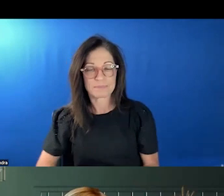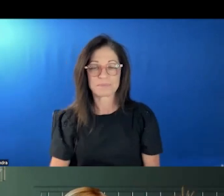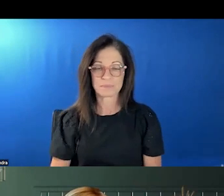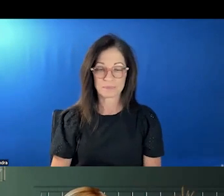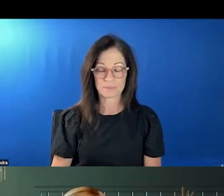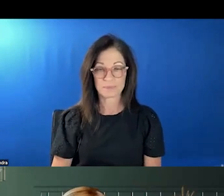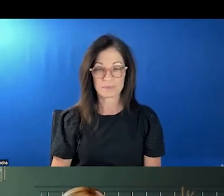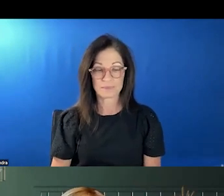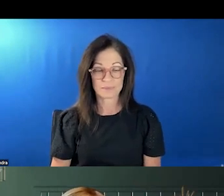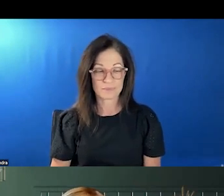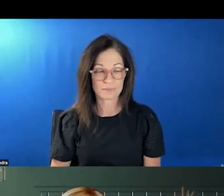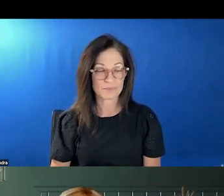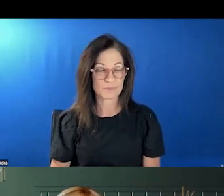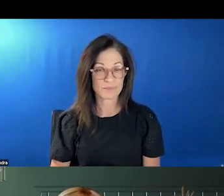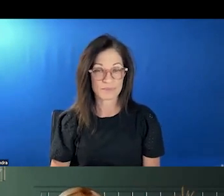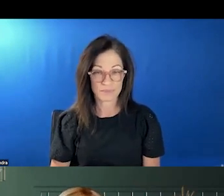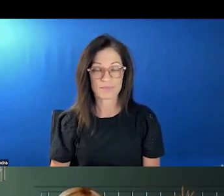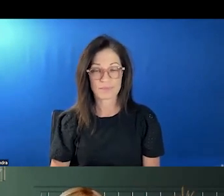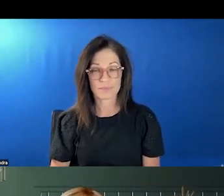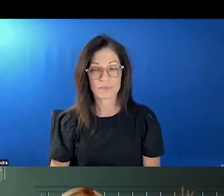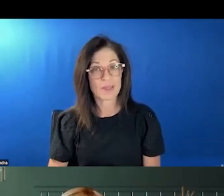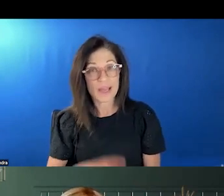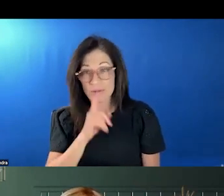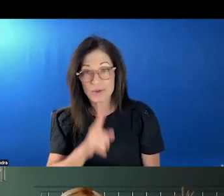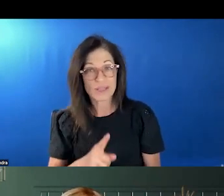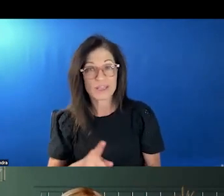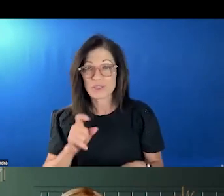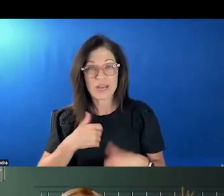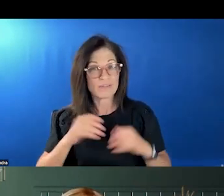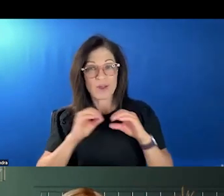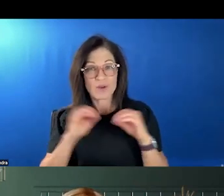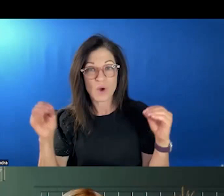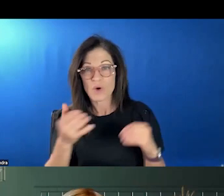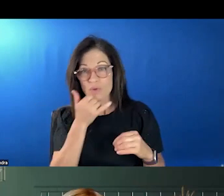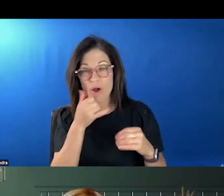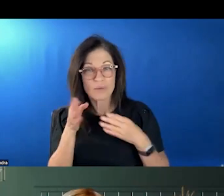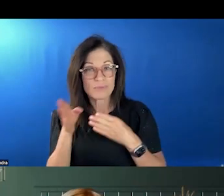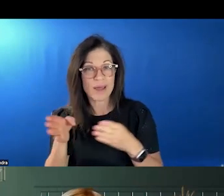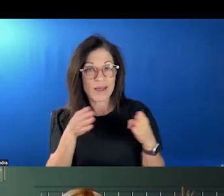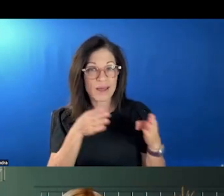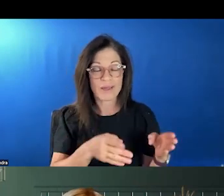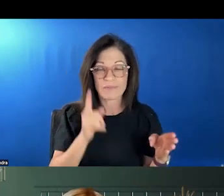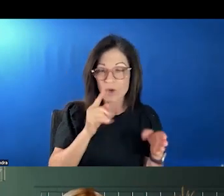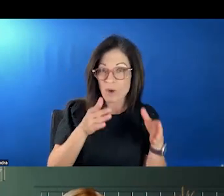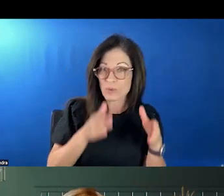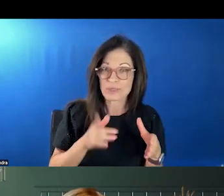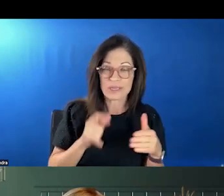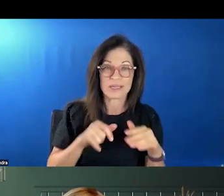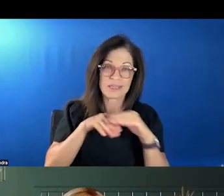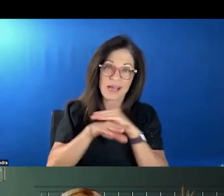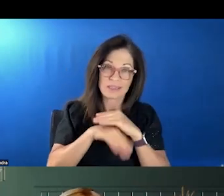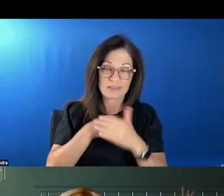in reality, there should be no wrong door for persons who need access to care and